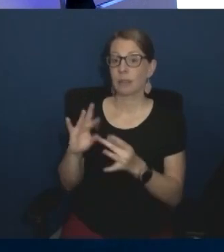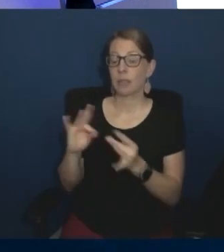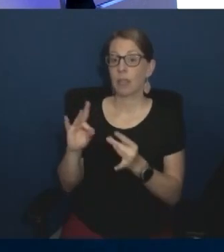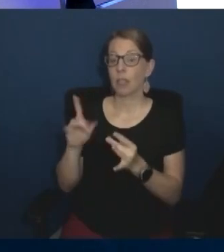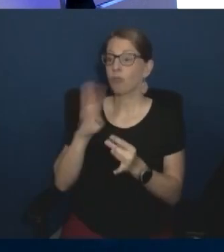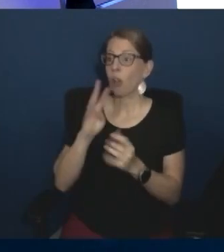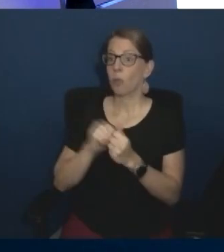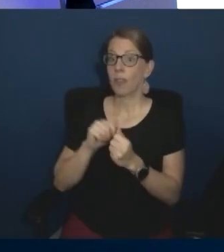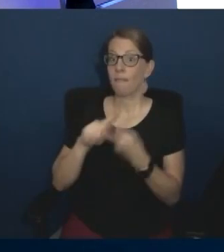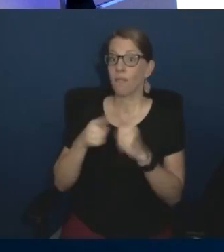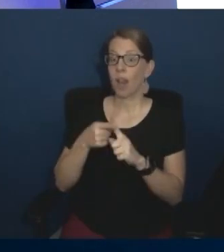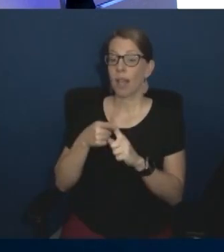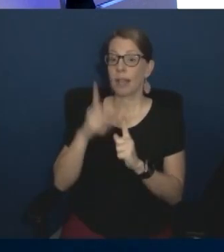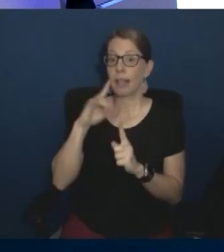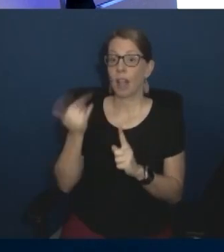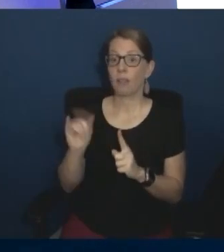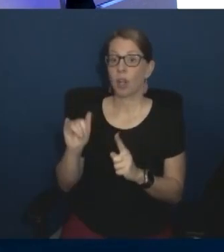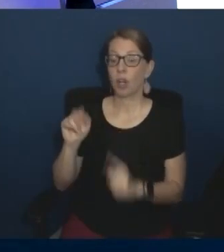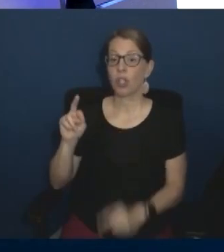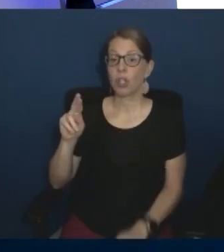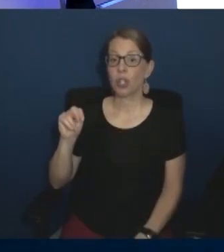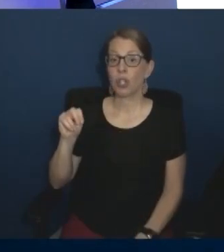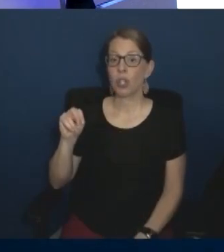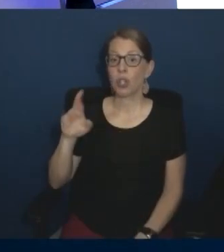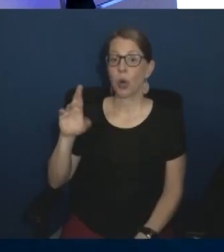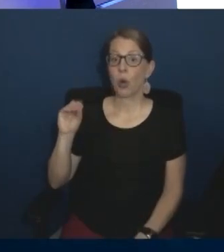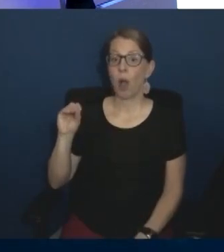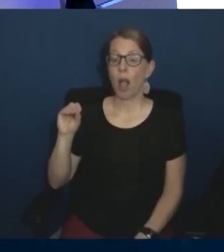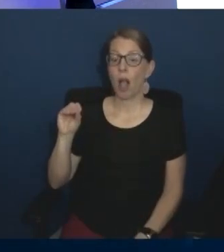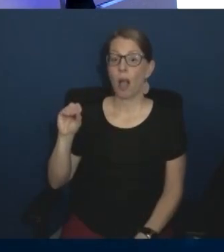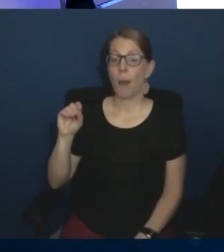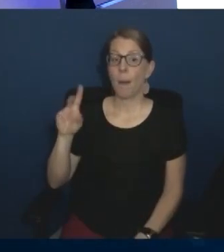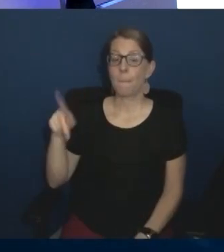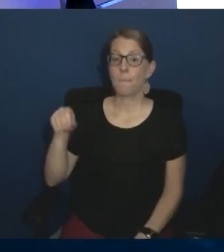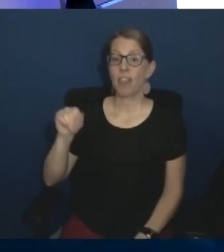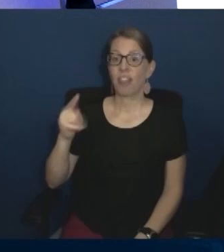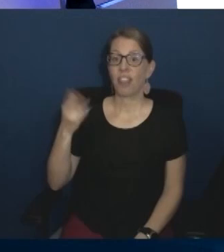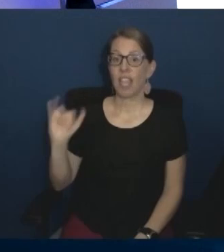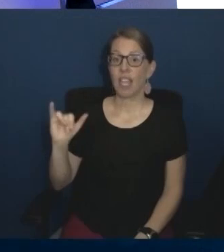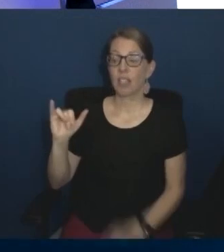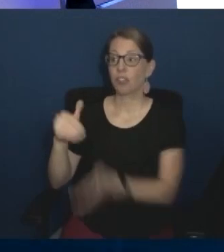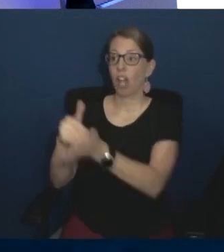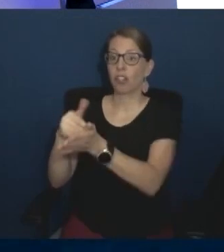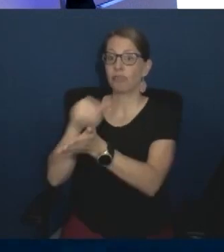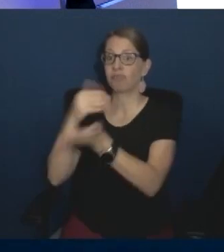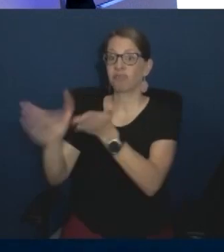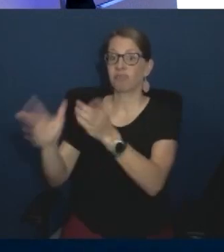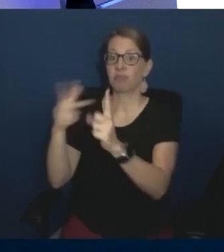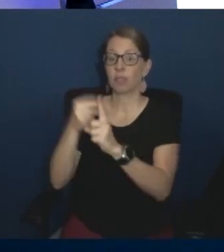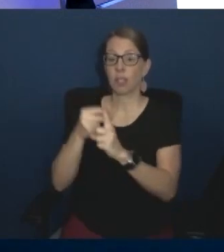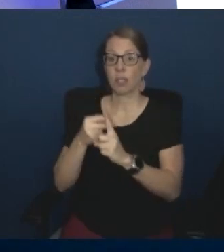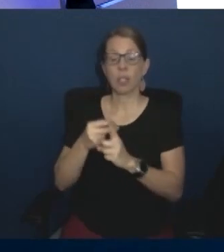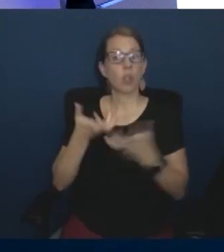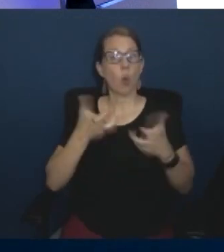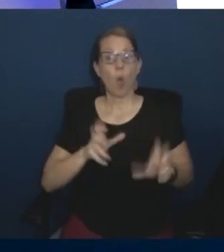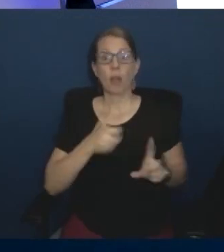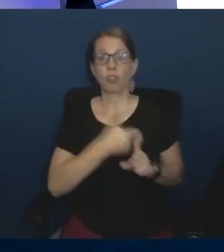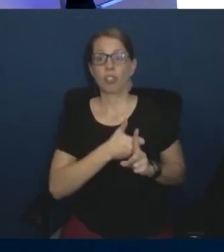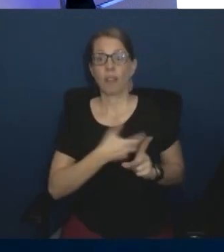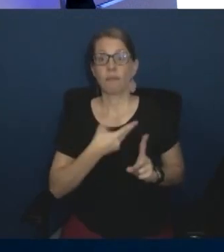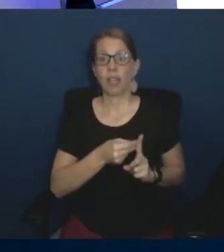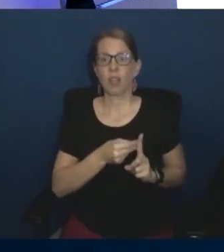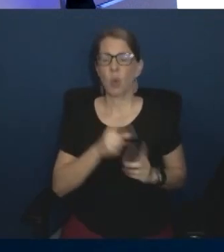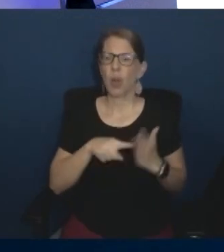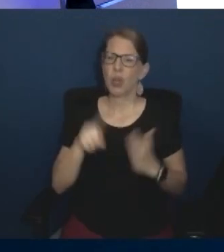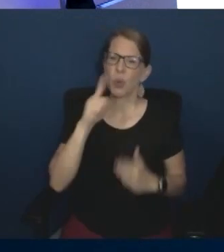has neuropathy. Her doctor is not vaccinated, does not want her to be vaccinated. Just wanted to know what you all think about that. Jace, I'll let you